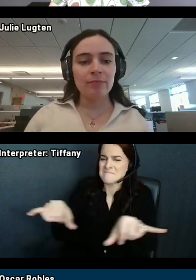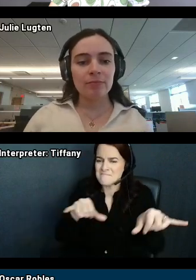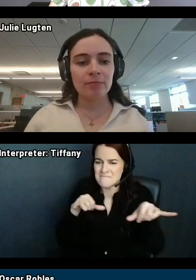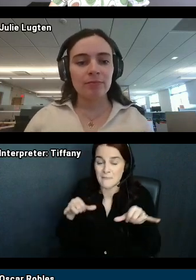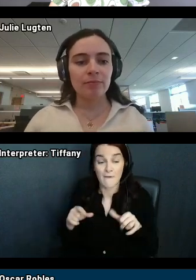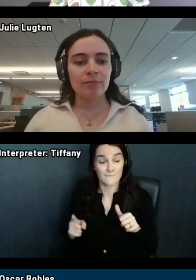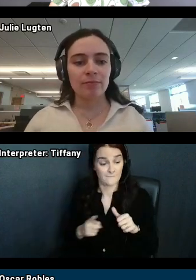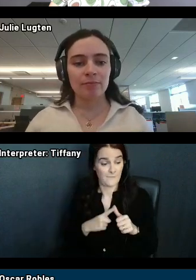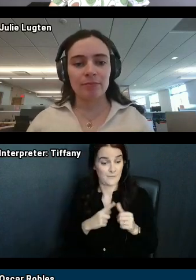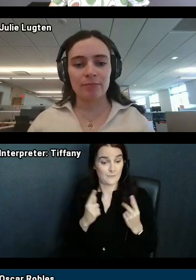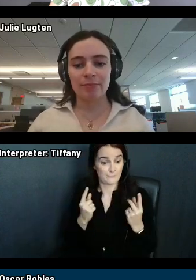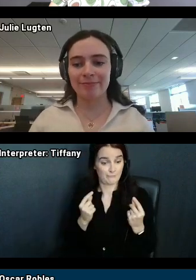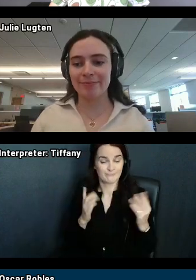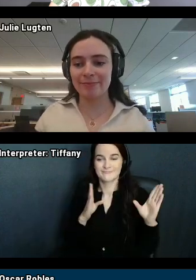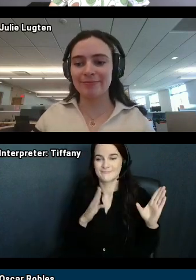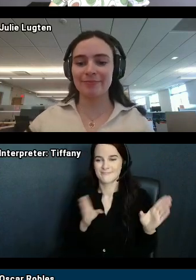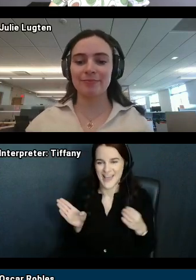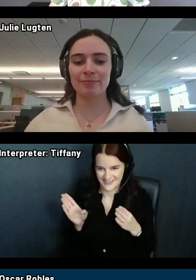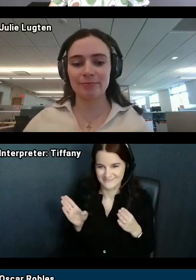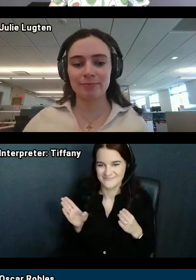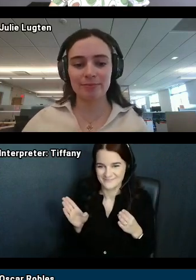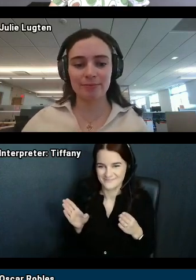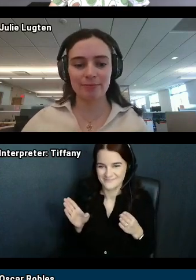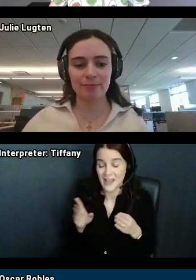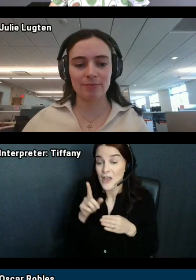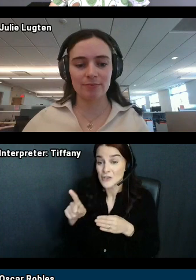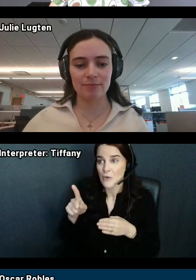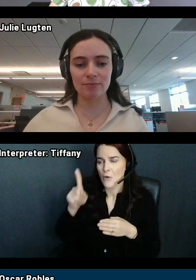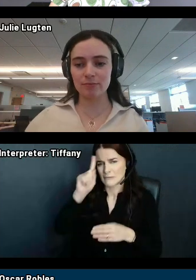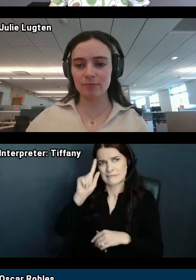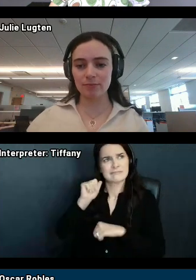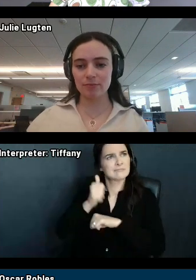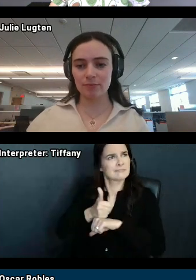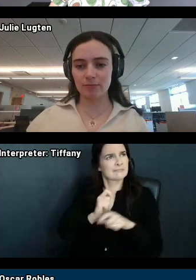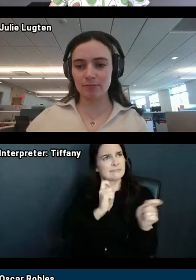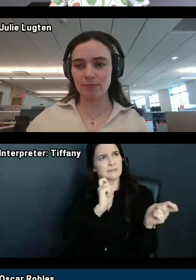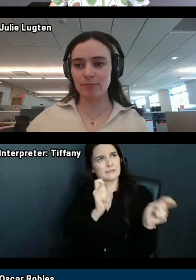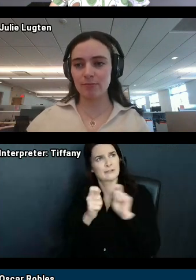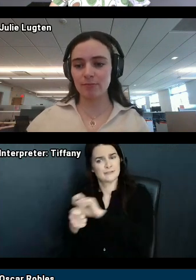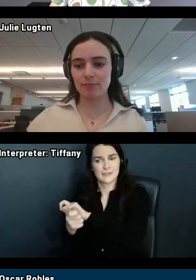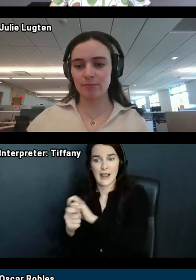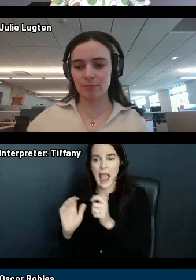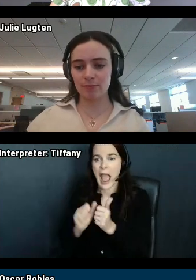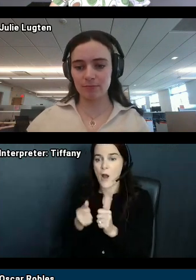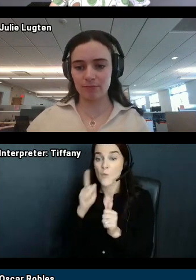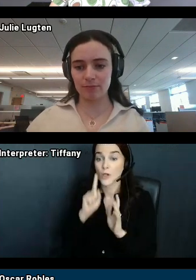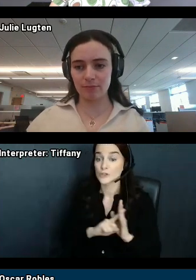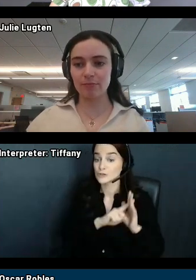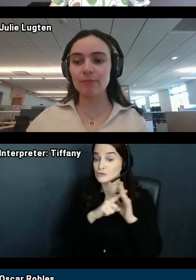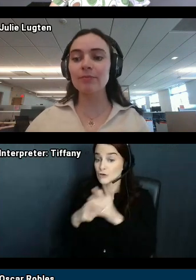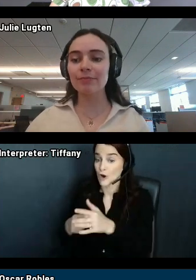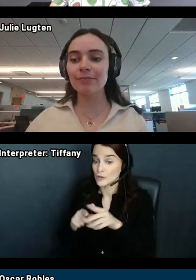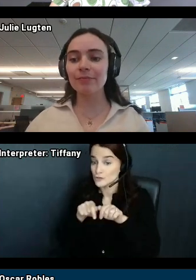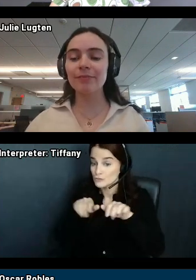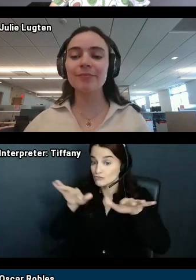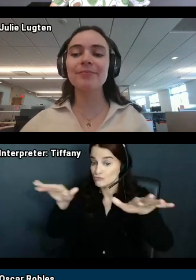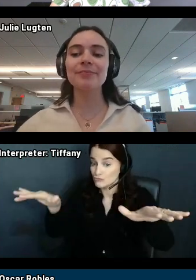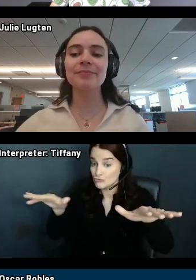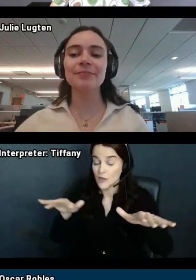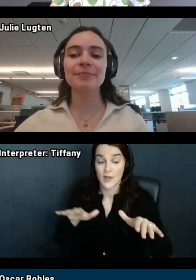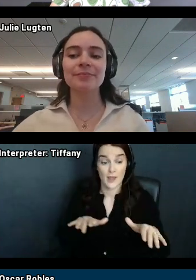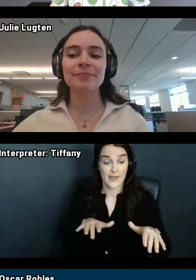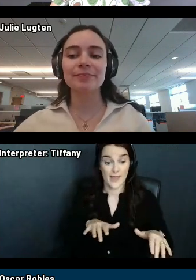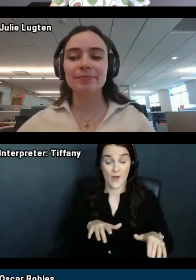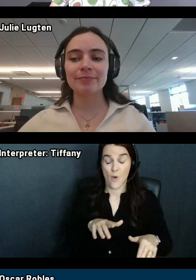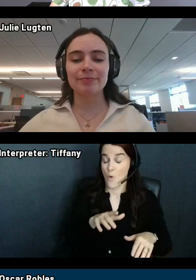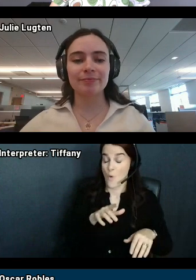plan. If you're implementing changes, decide how you're going to roll them out, all at once or kind of in stages.